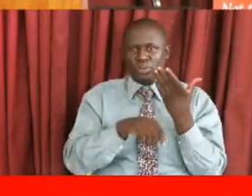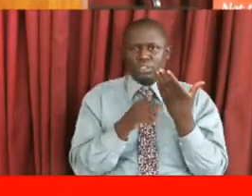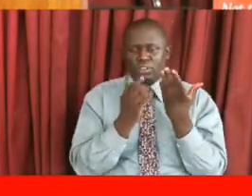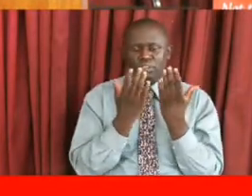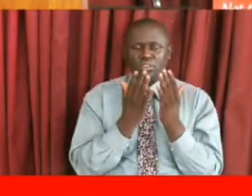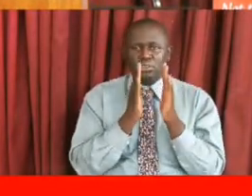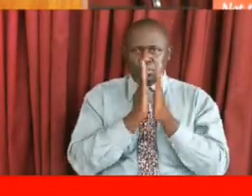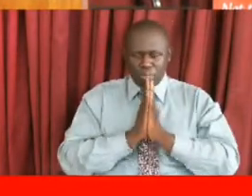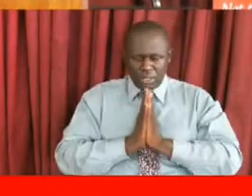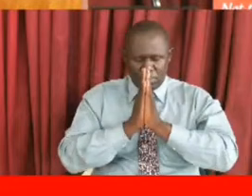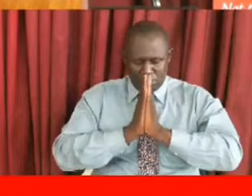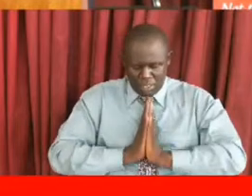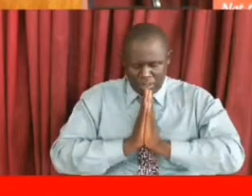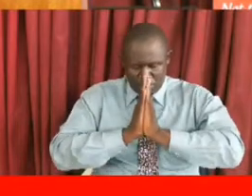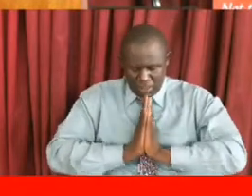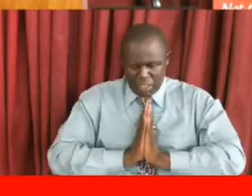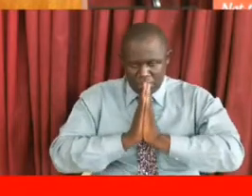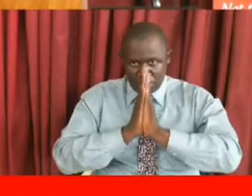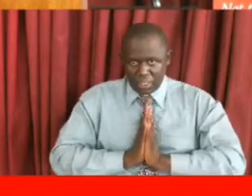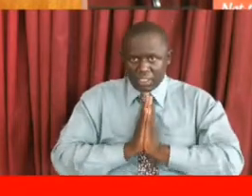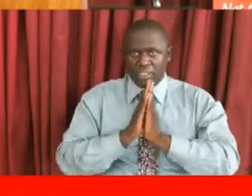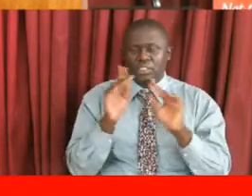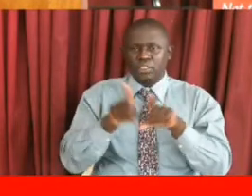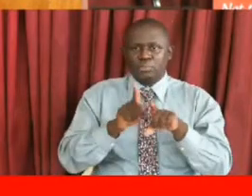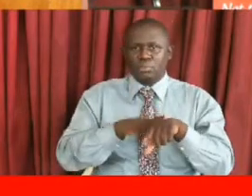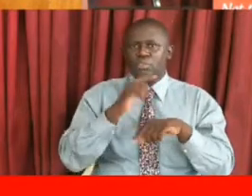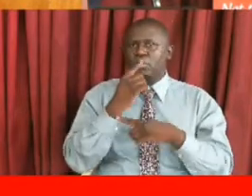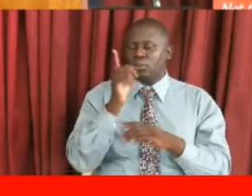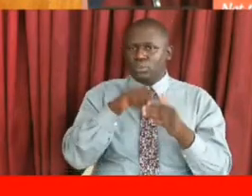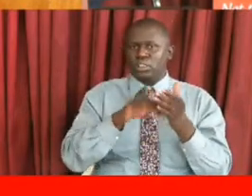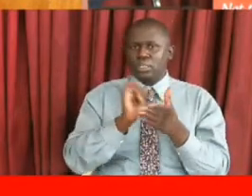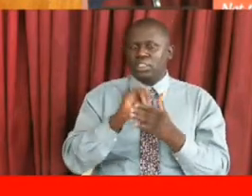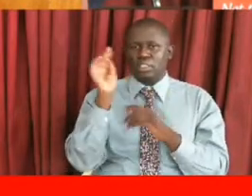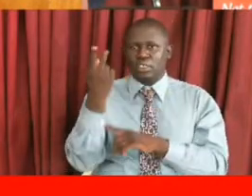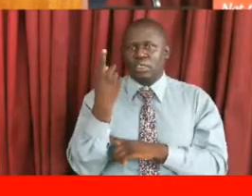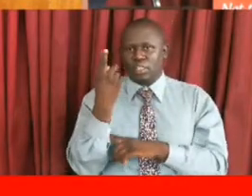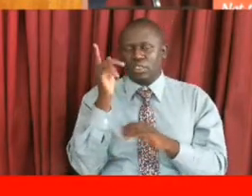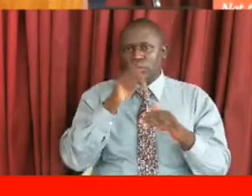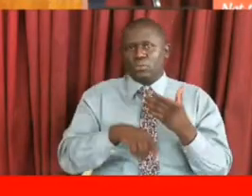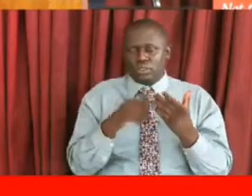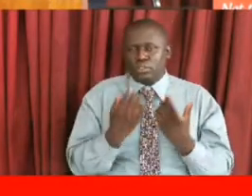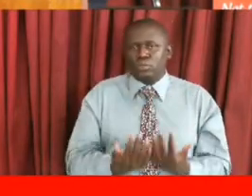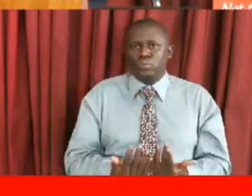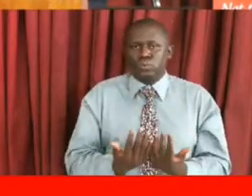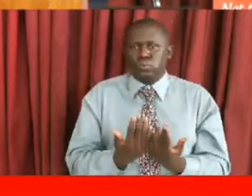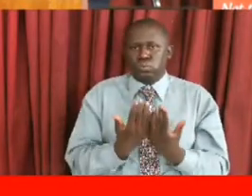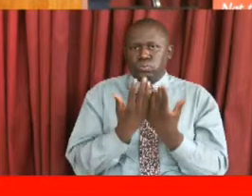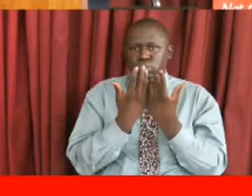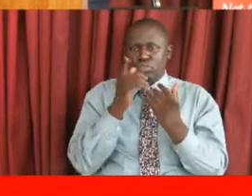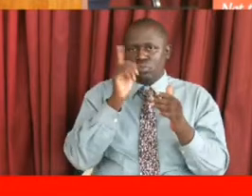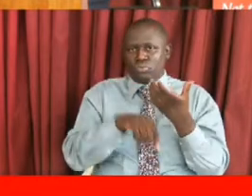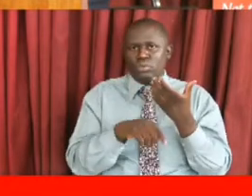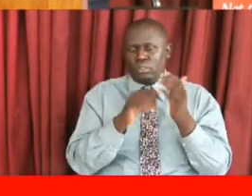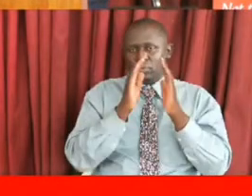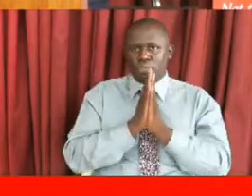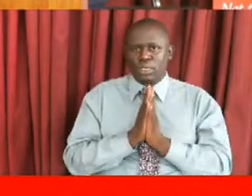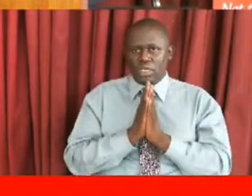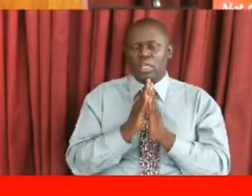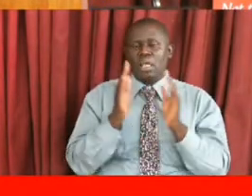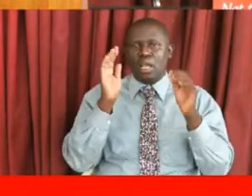Revival and say Kenya is the springboard of Revival and pray and